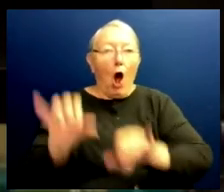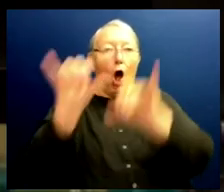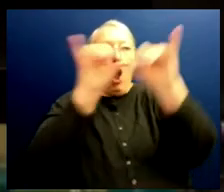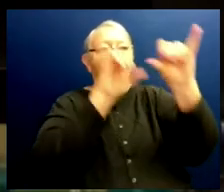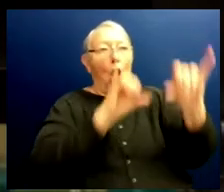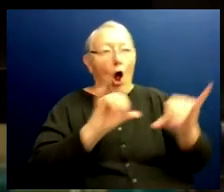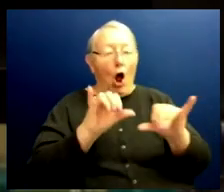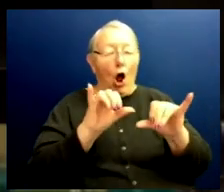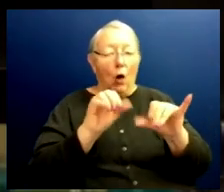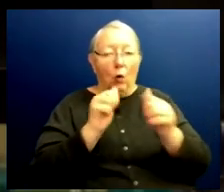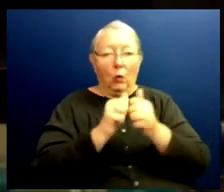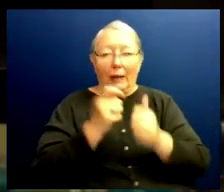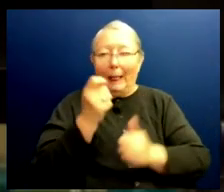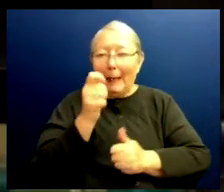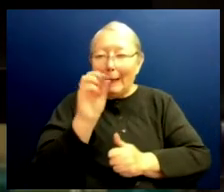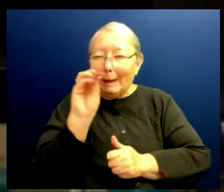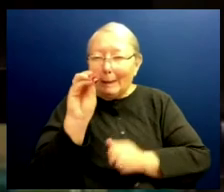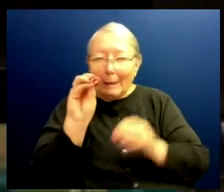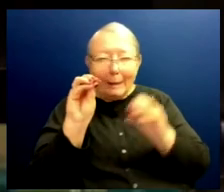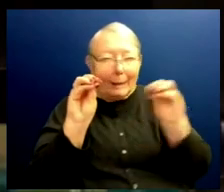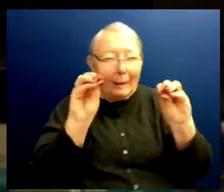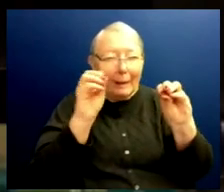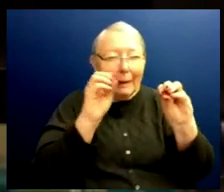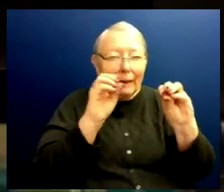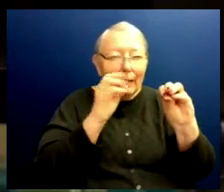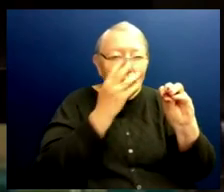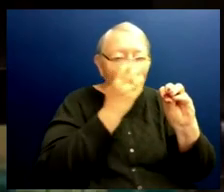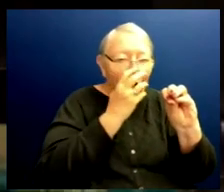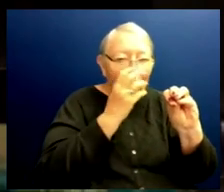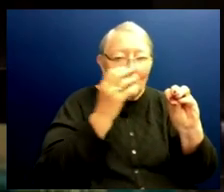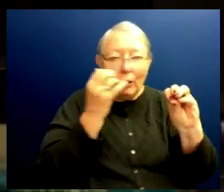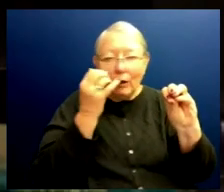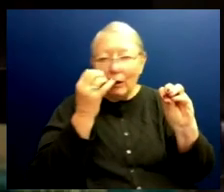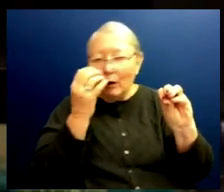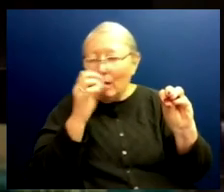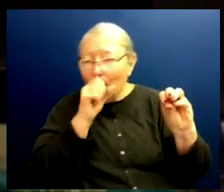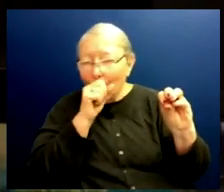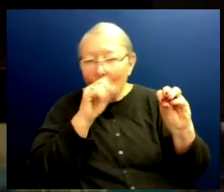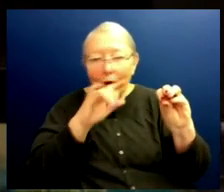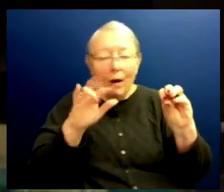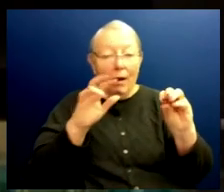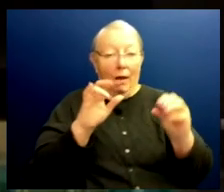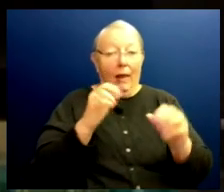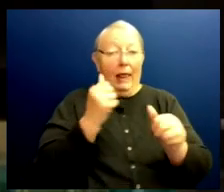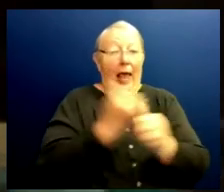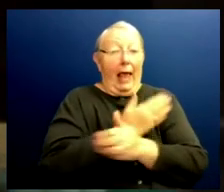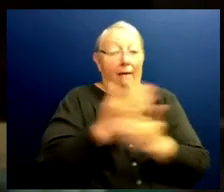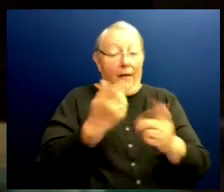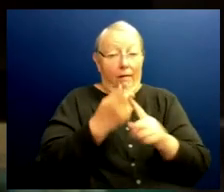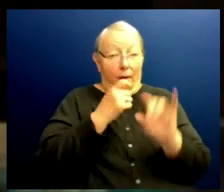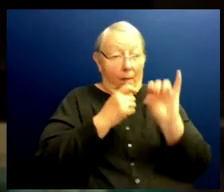micro fluctuations out of which everything that now exists began to form.